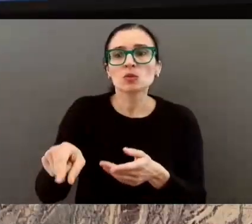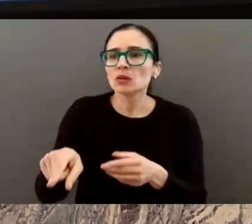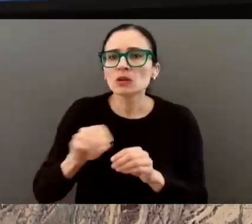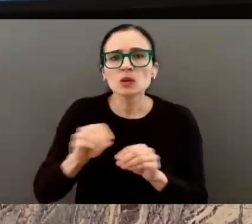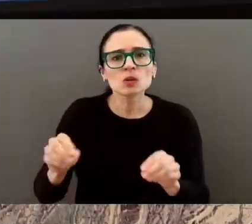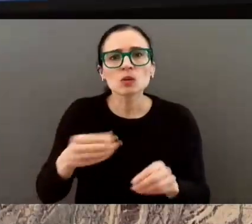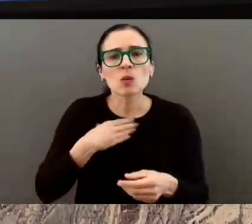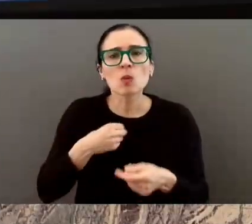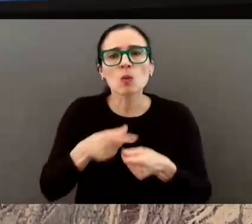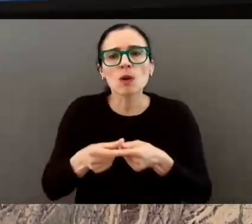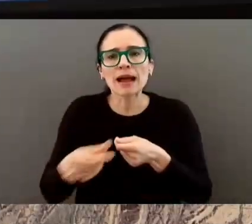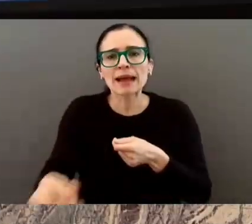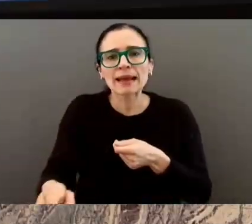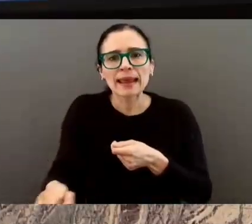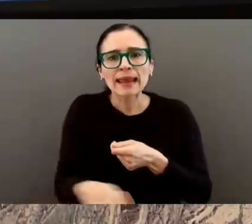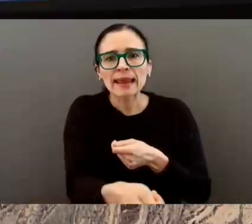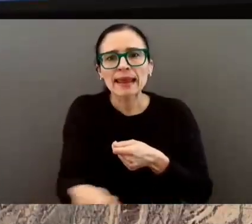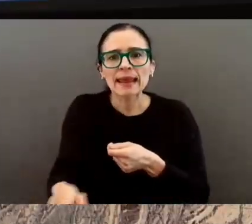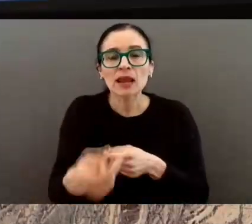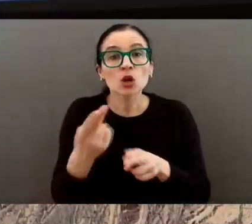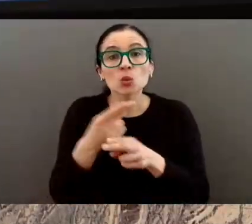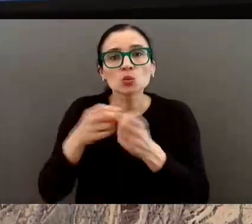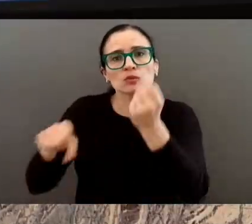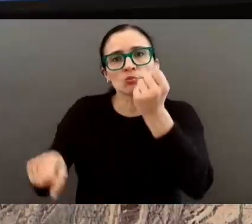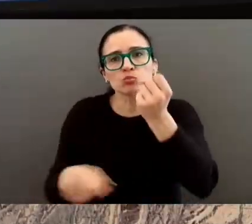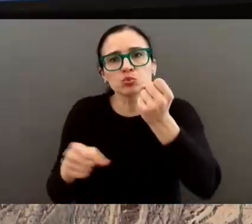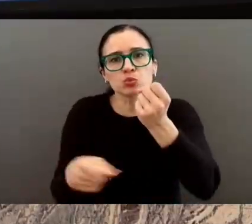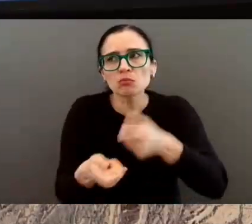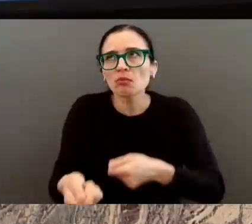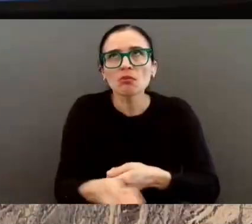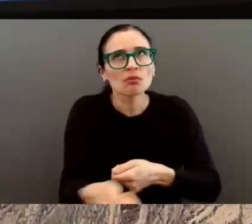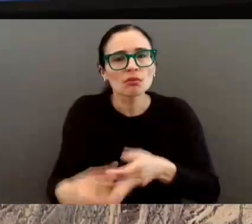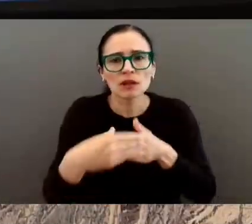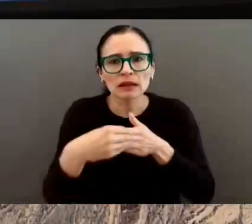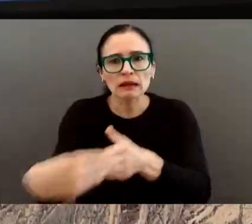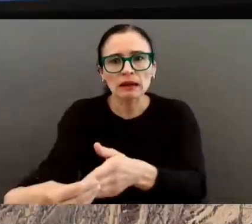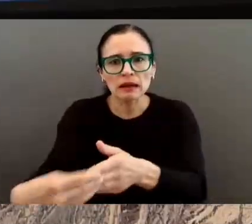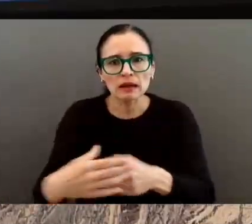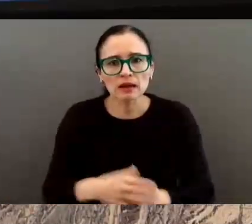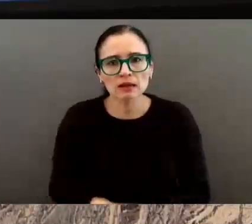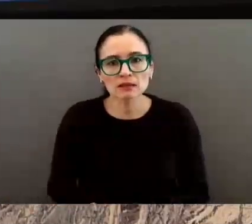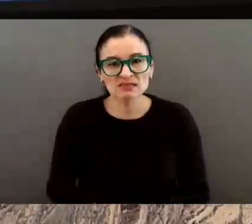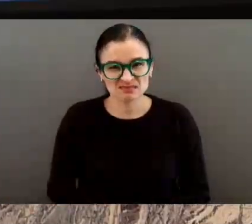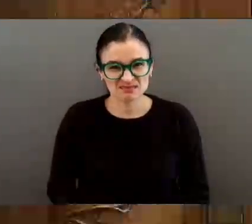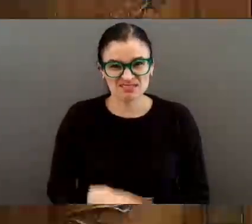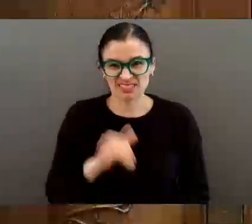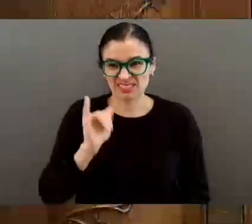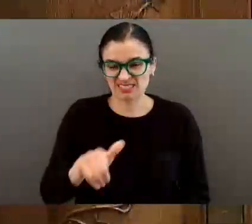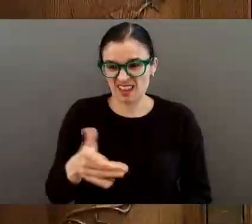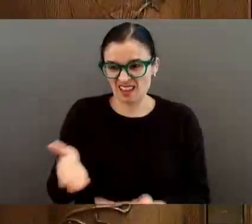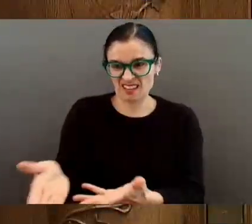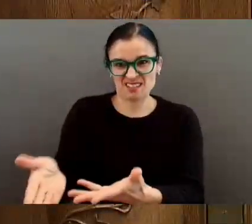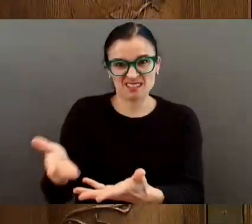minister explain how this level of negligence is acceptable under her watch? Here, here.